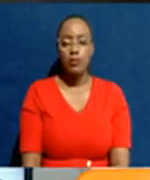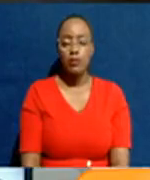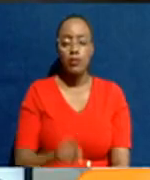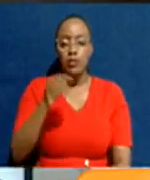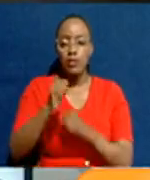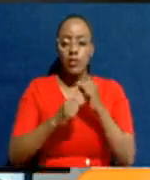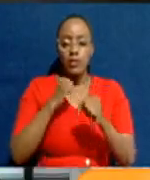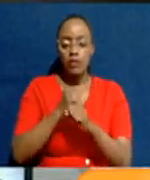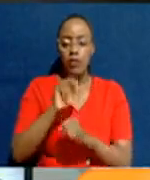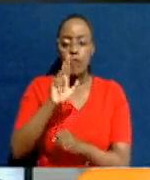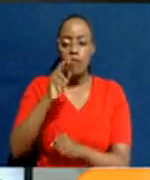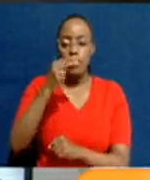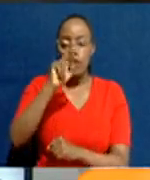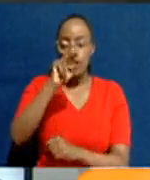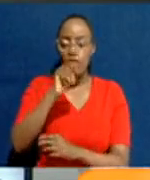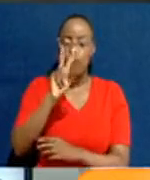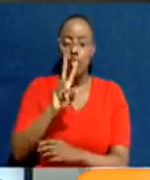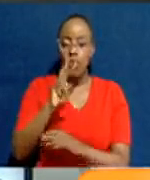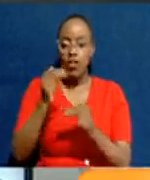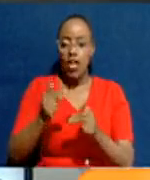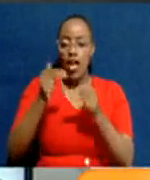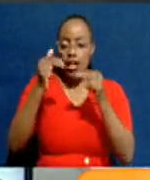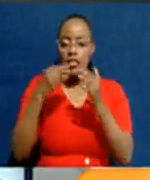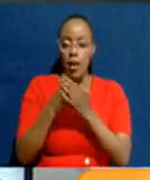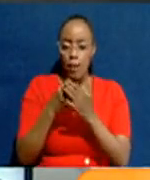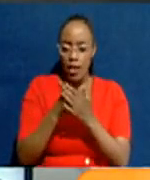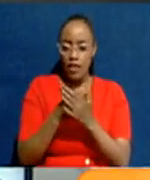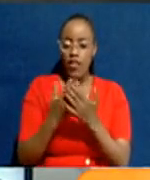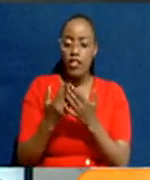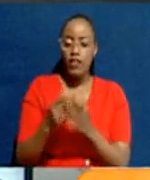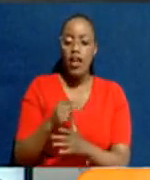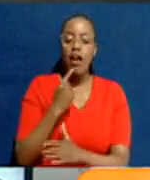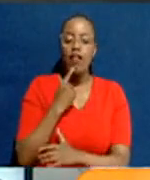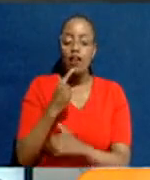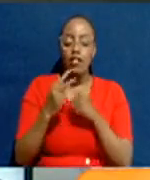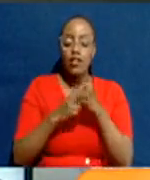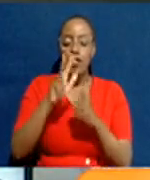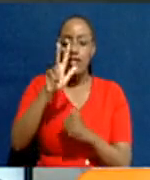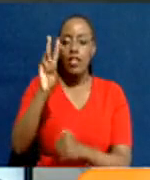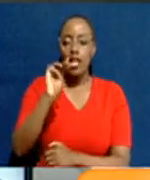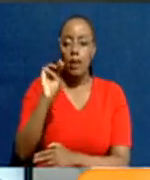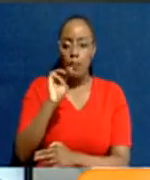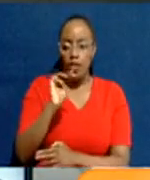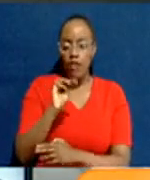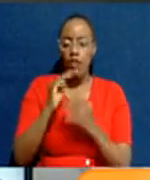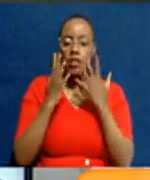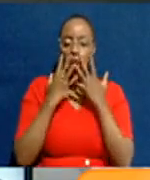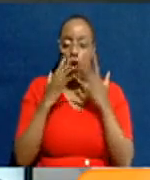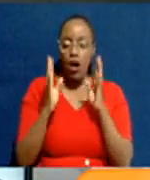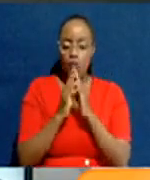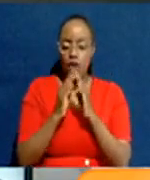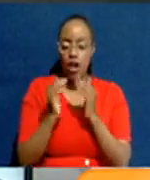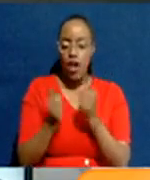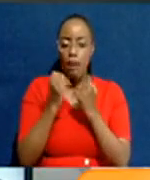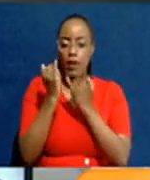This year's Rhino Charge has raised the second highest amount ever at an impressive 173 million shillings at a colourful event held on